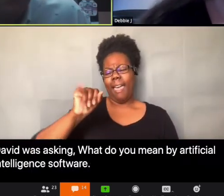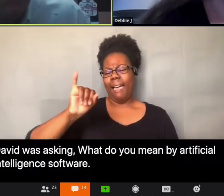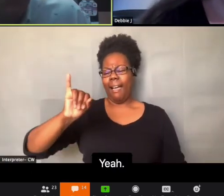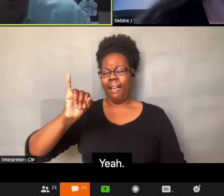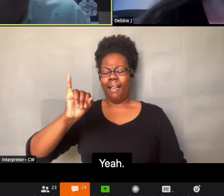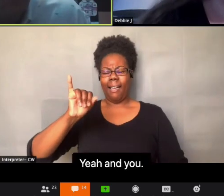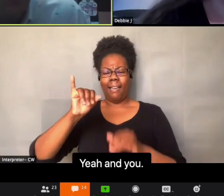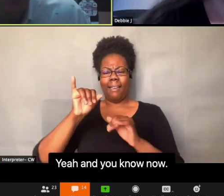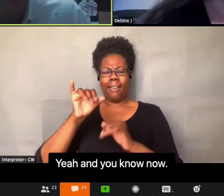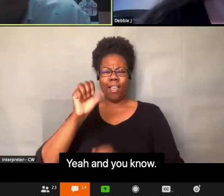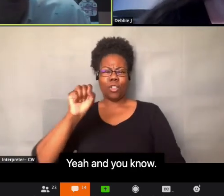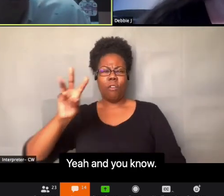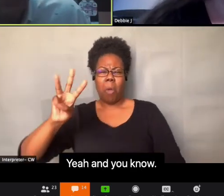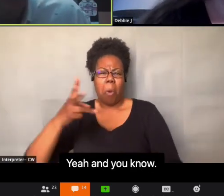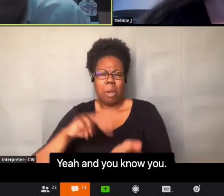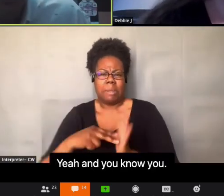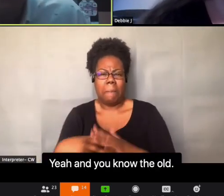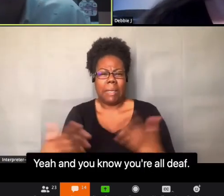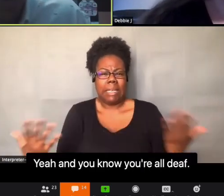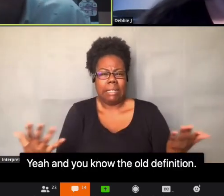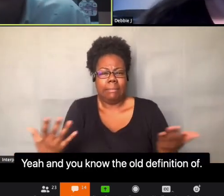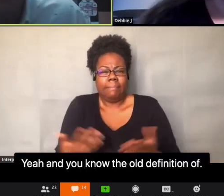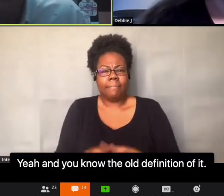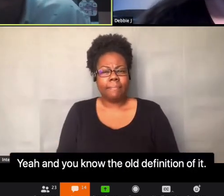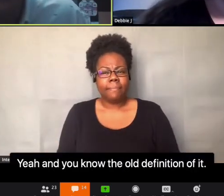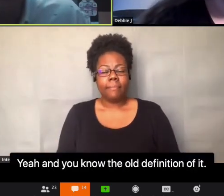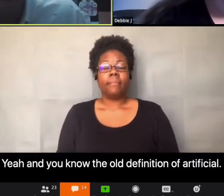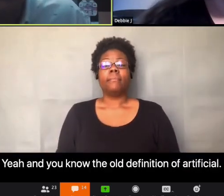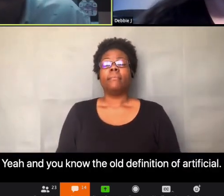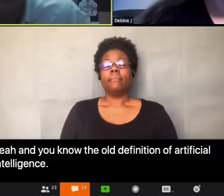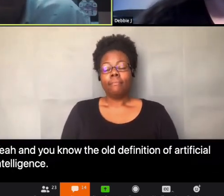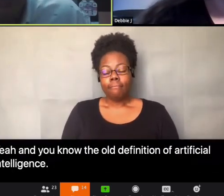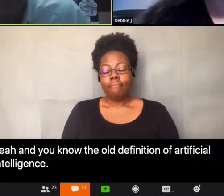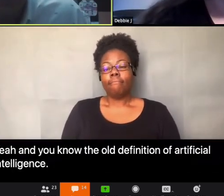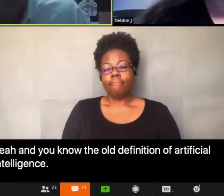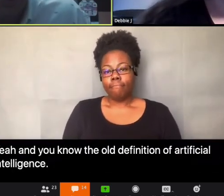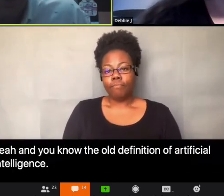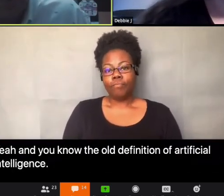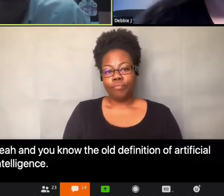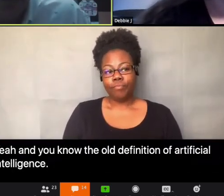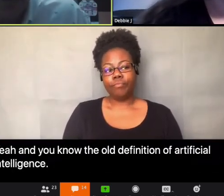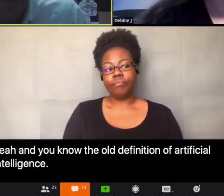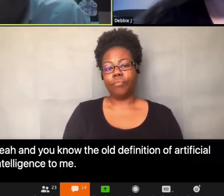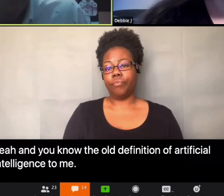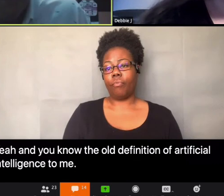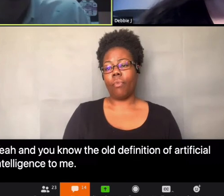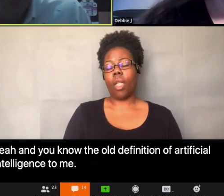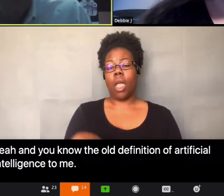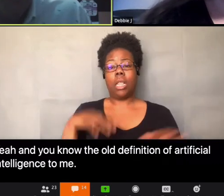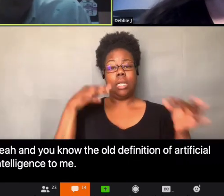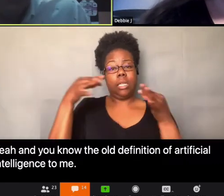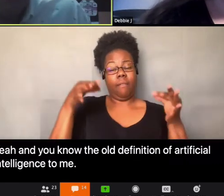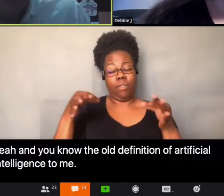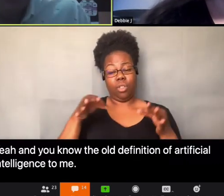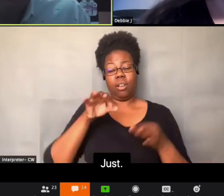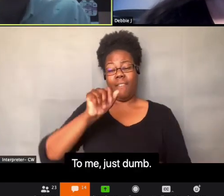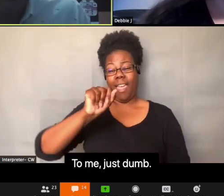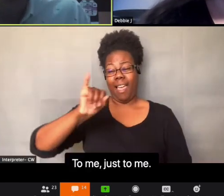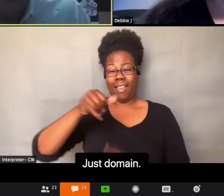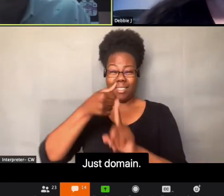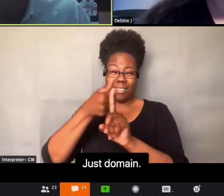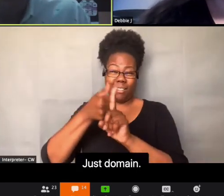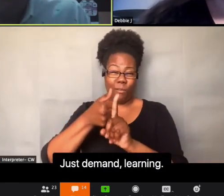Yeah, and the old definition of artificial intelligence to me used to